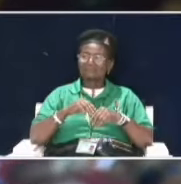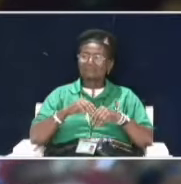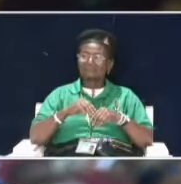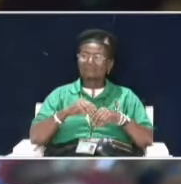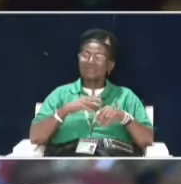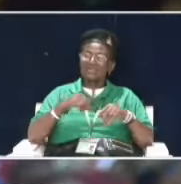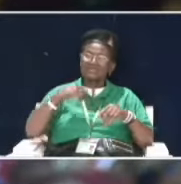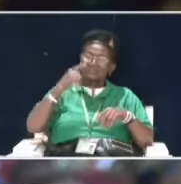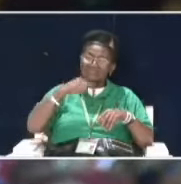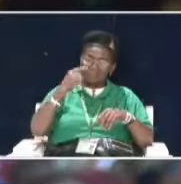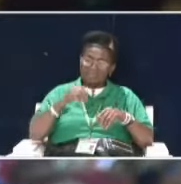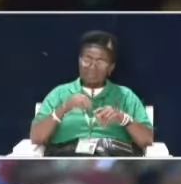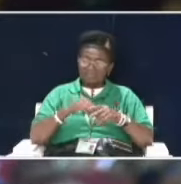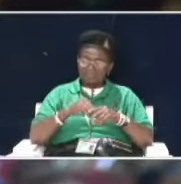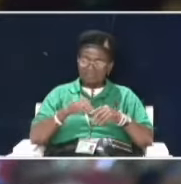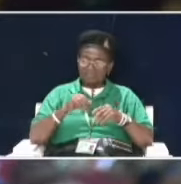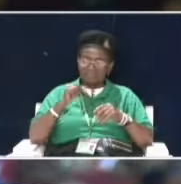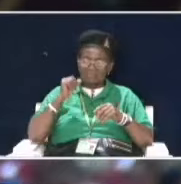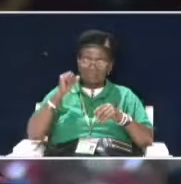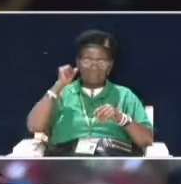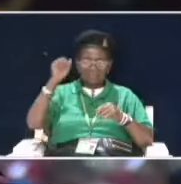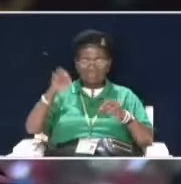said in his family,